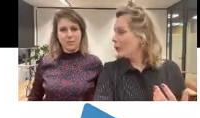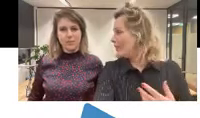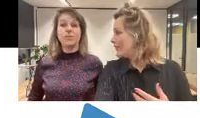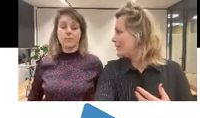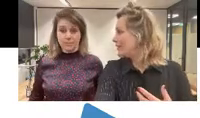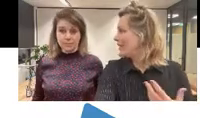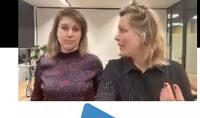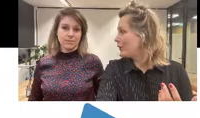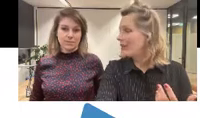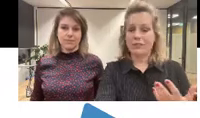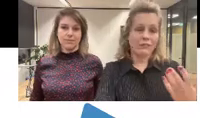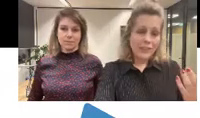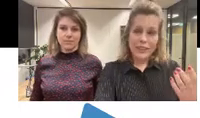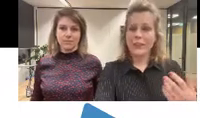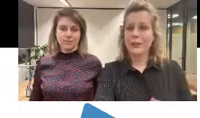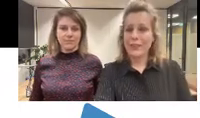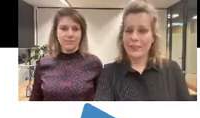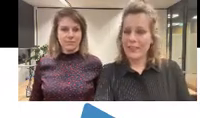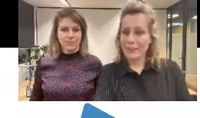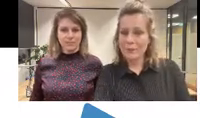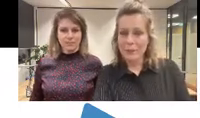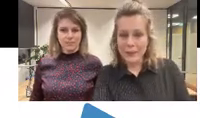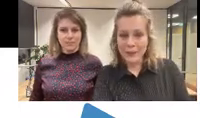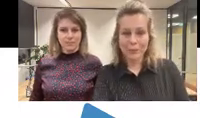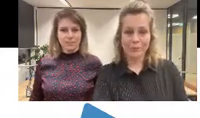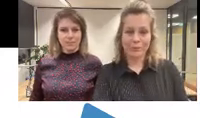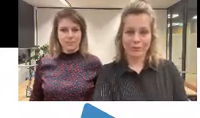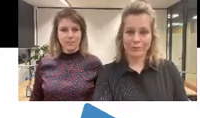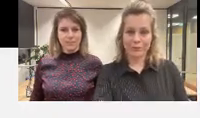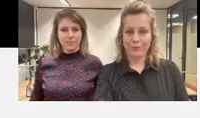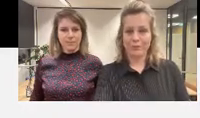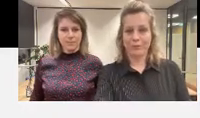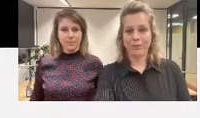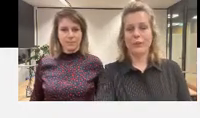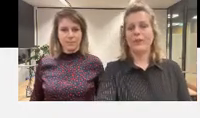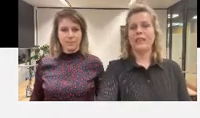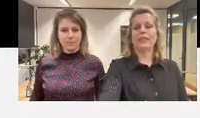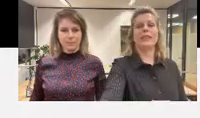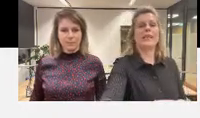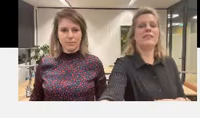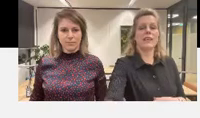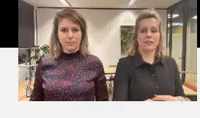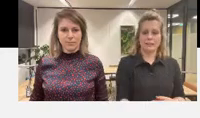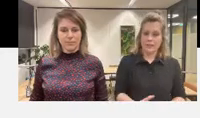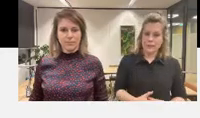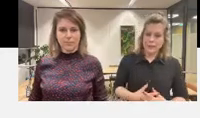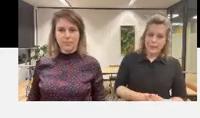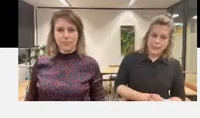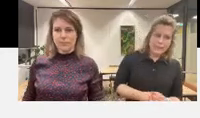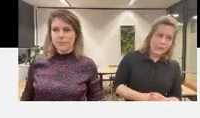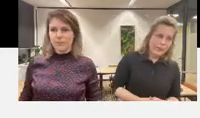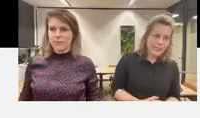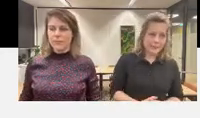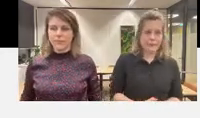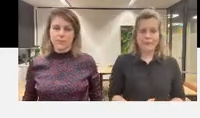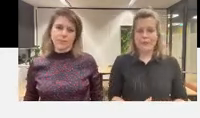any questions later on, and you can send us a mail so we can get in touch.